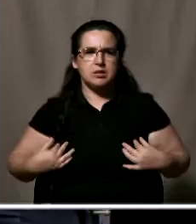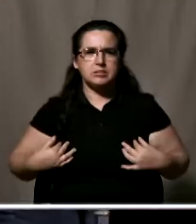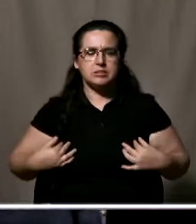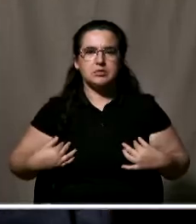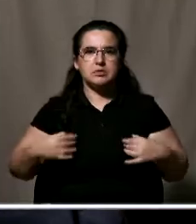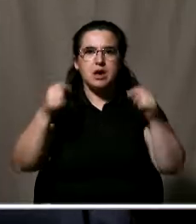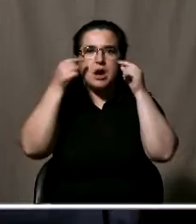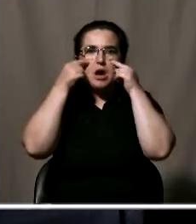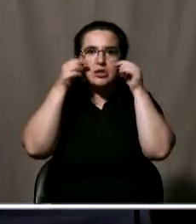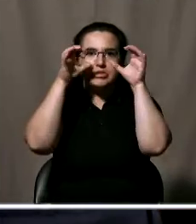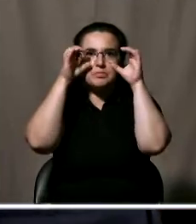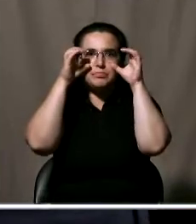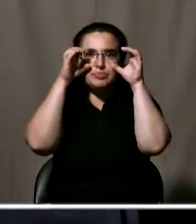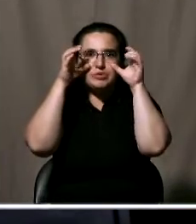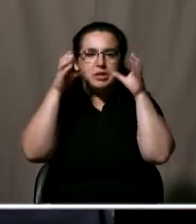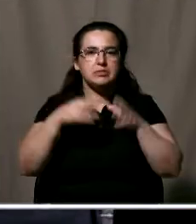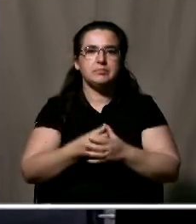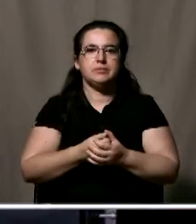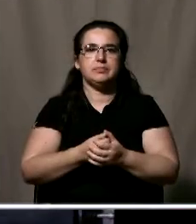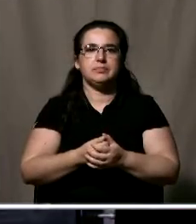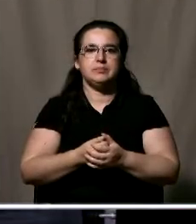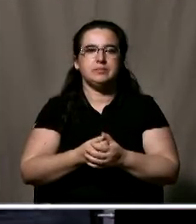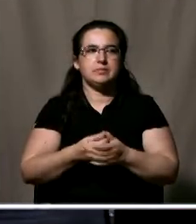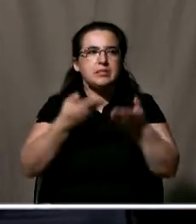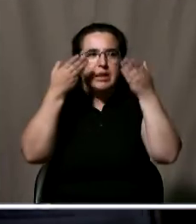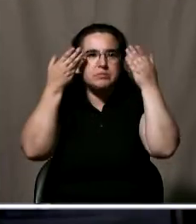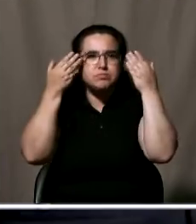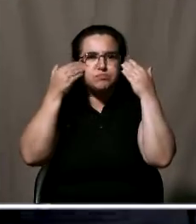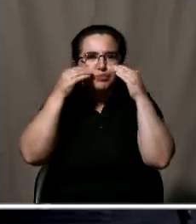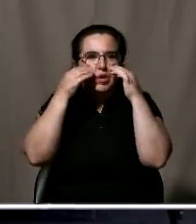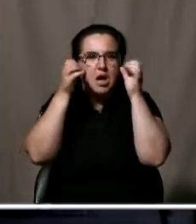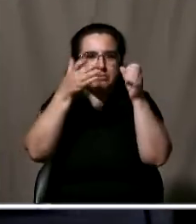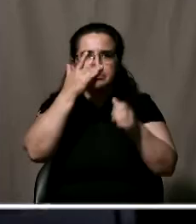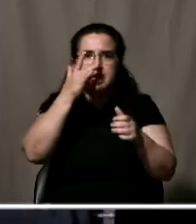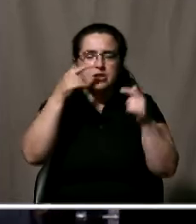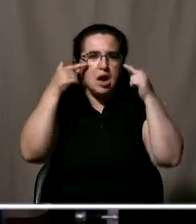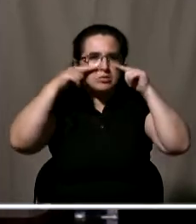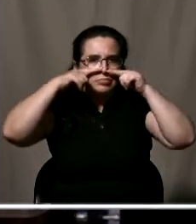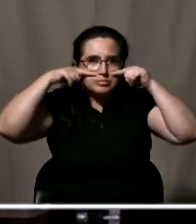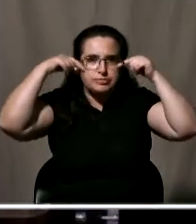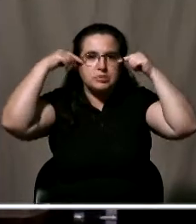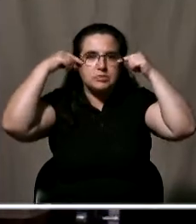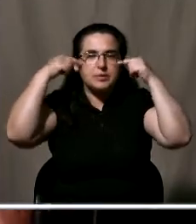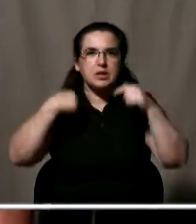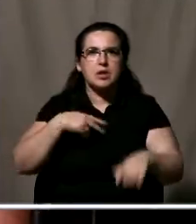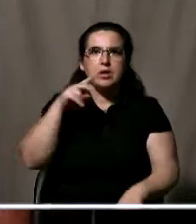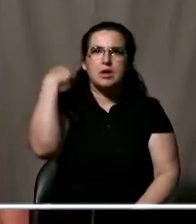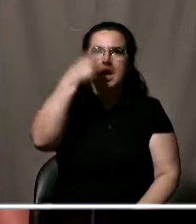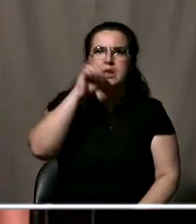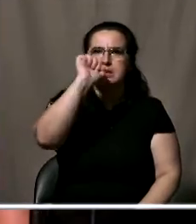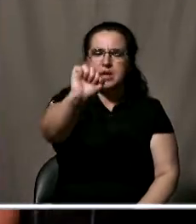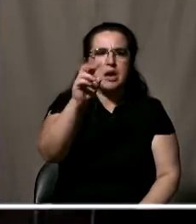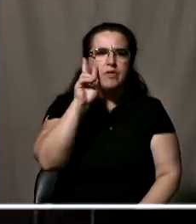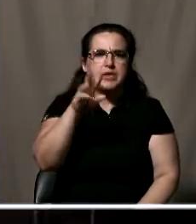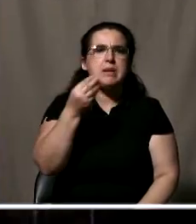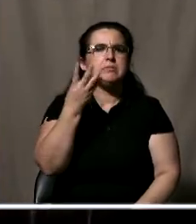sunk deeply in his head. Olhos bastante encovados. Fear on his face. E eu via o medo na sua cara. Lack of purpose